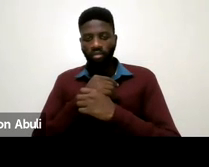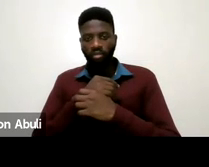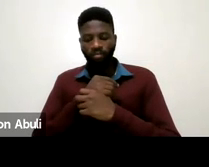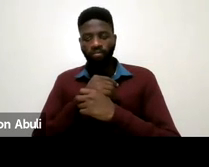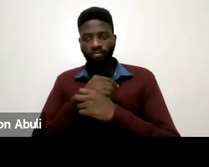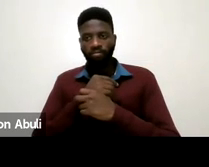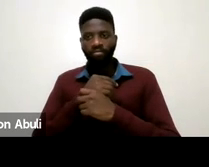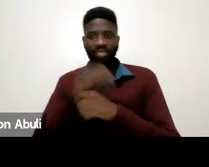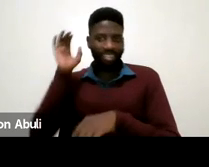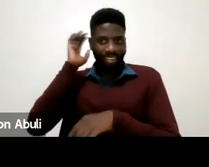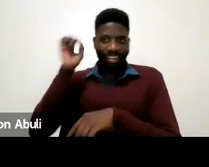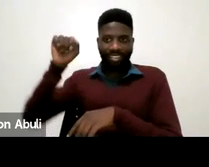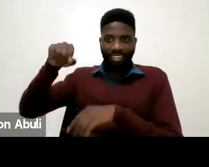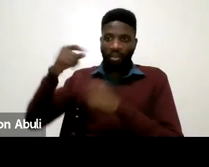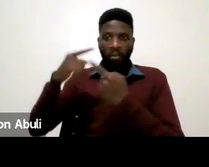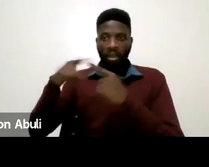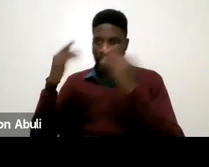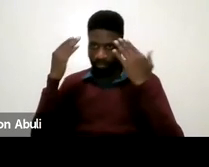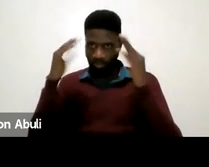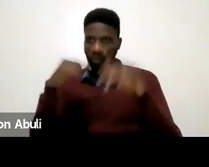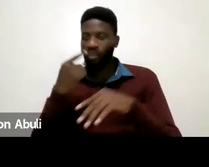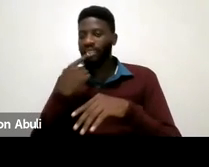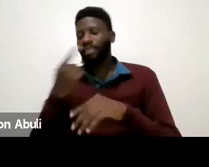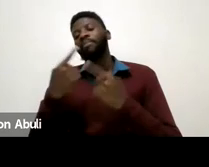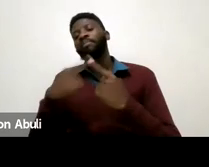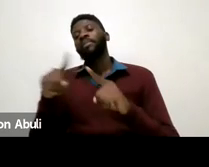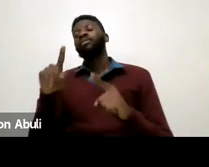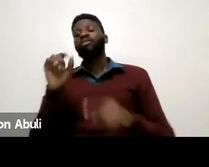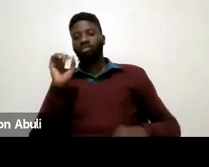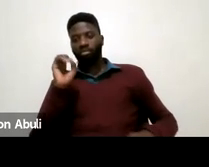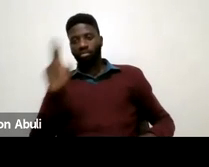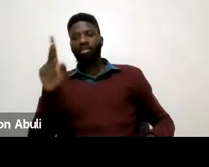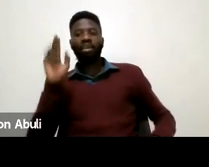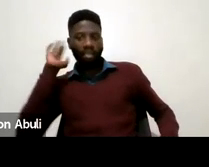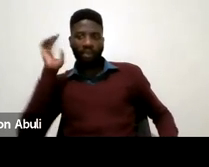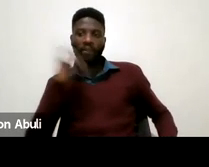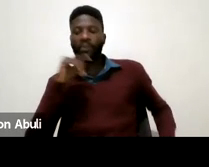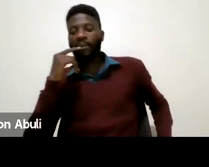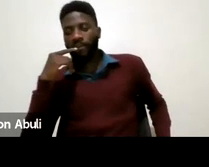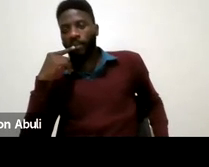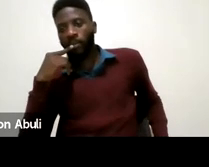I could hear yes, but I don't know who said it, but nonetheless, it has been heard.